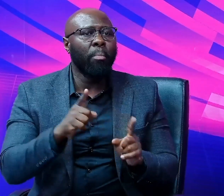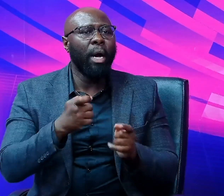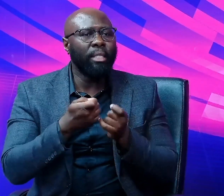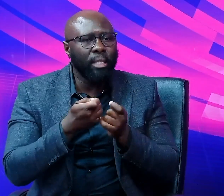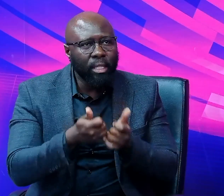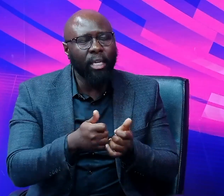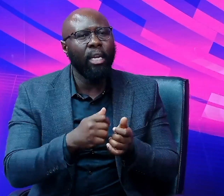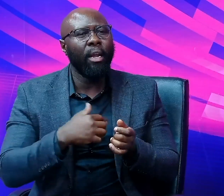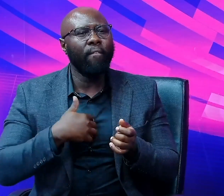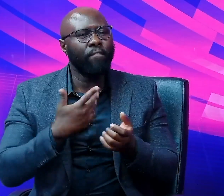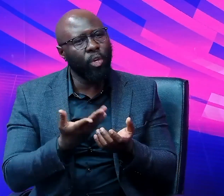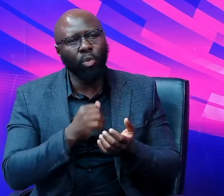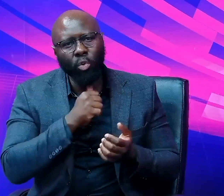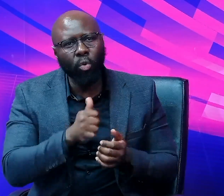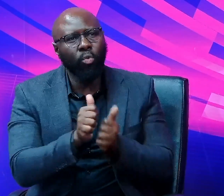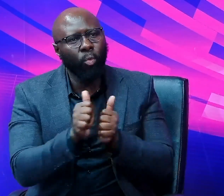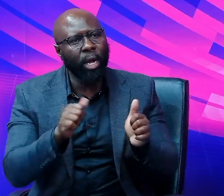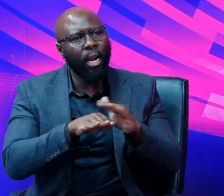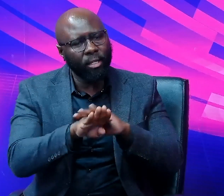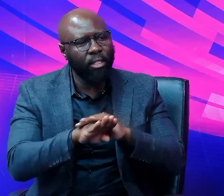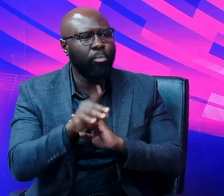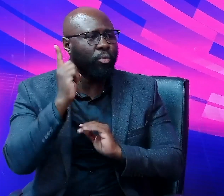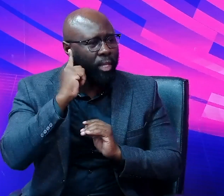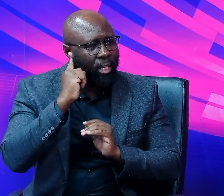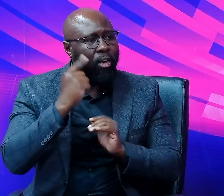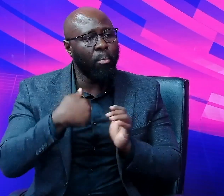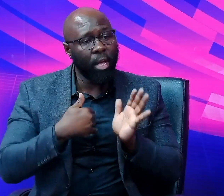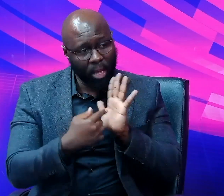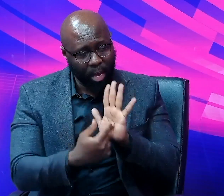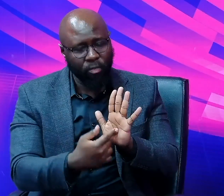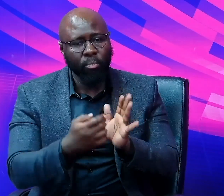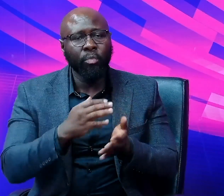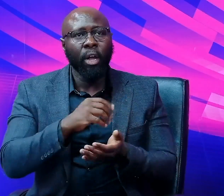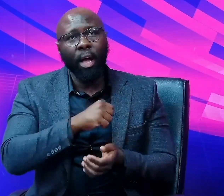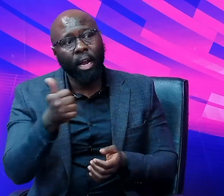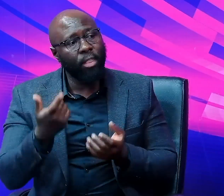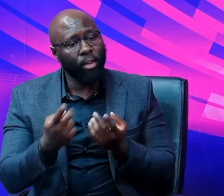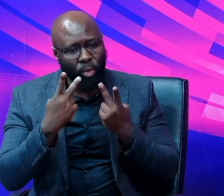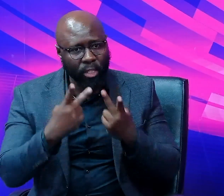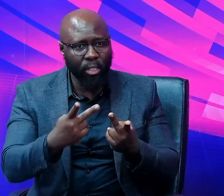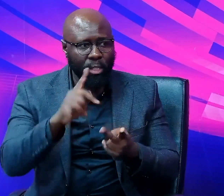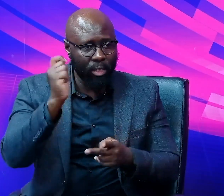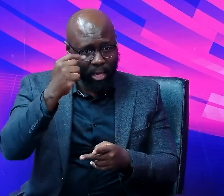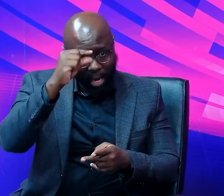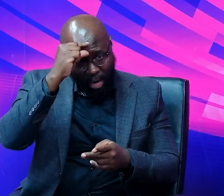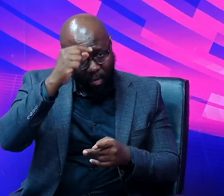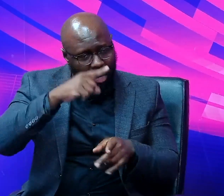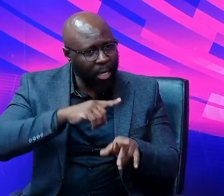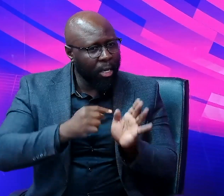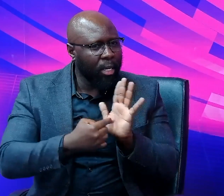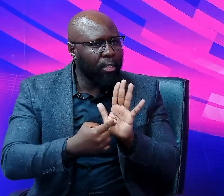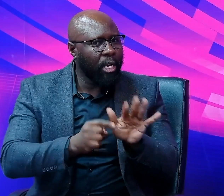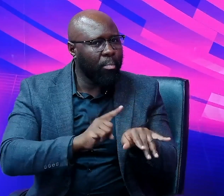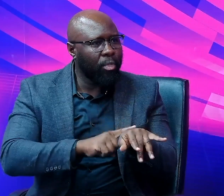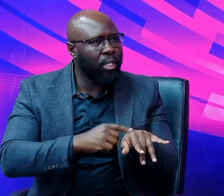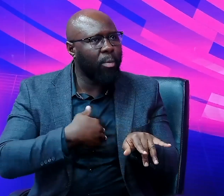TVs have sign language interpreters, but we have a few that are not accessible for the deaf people. You can